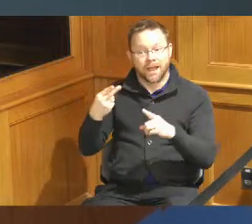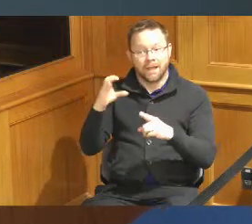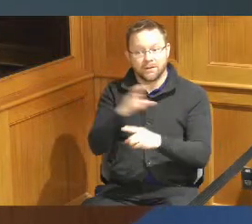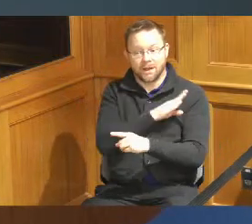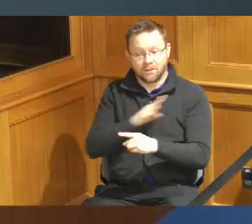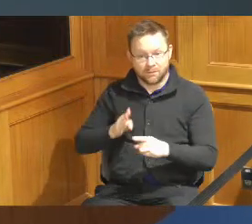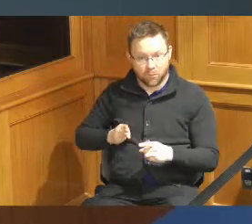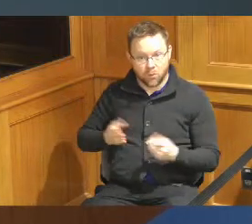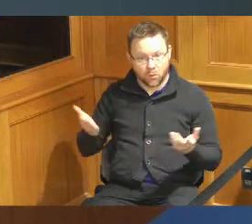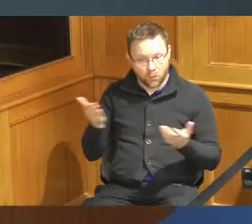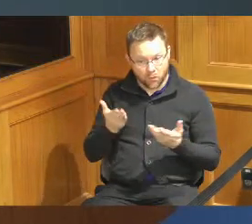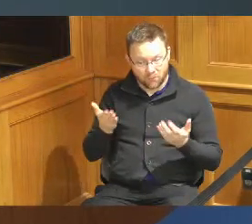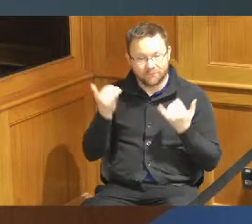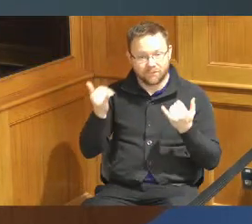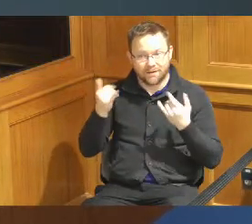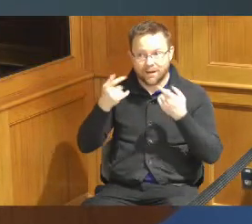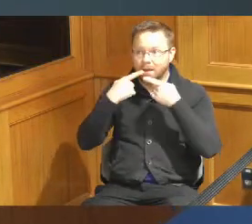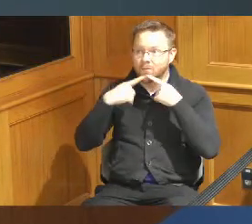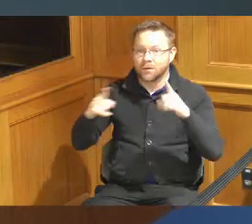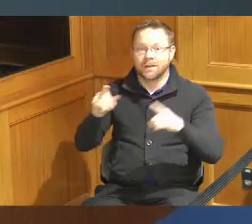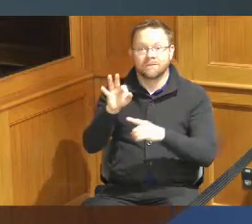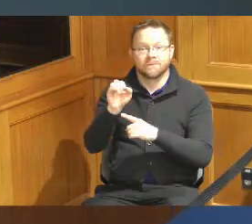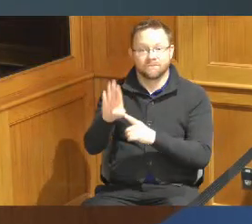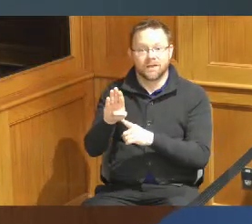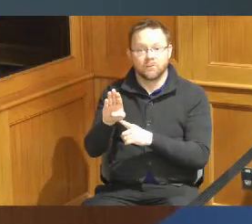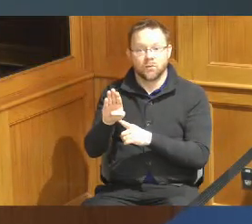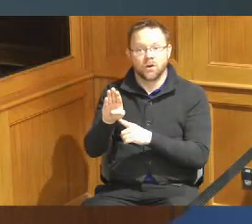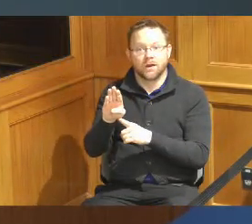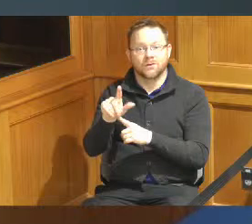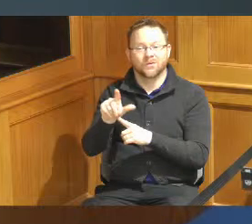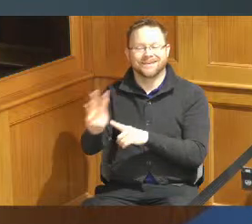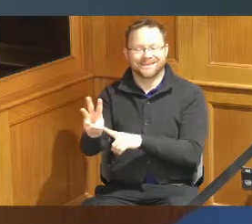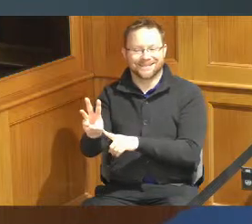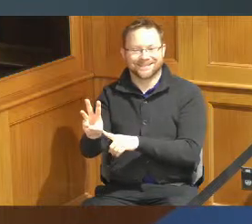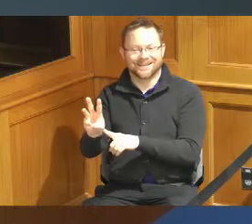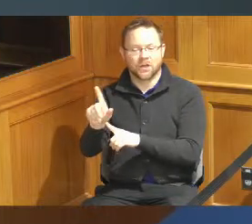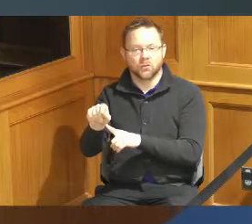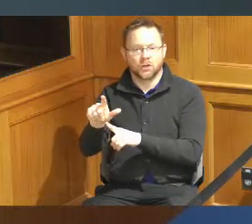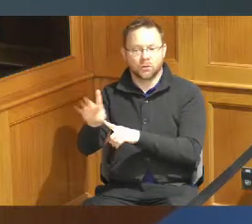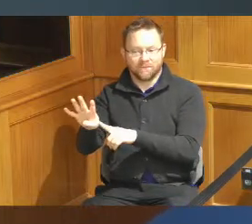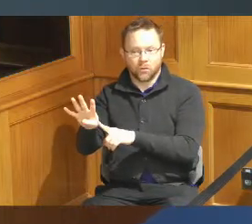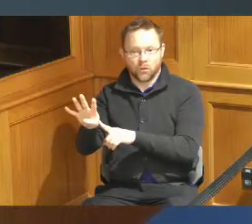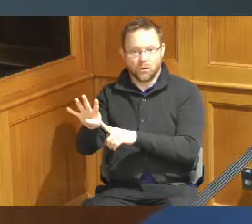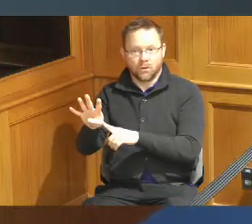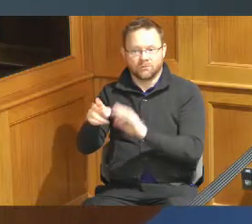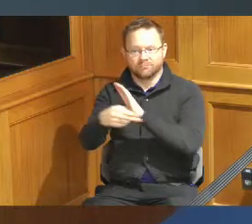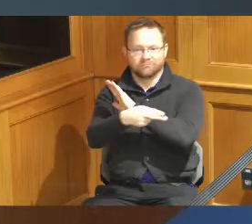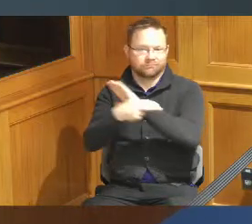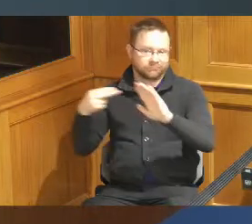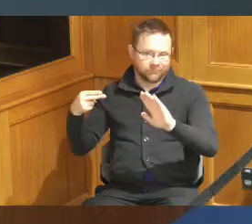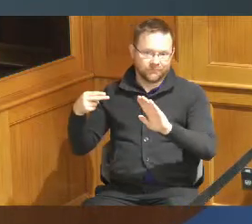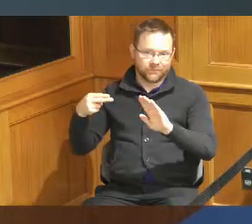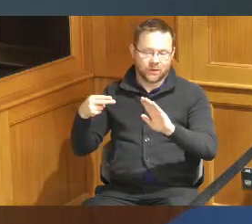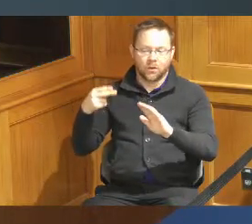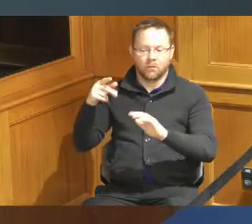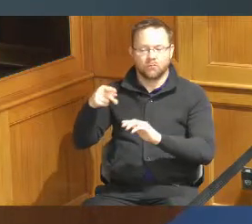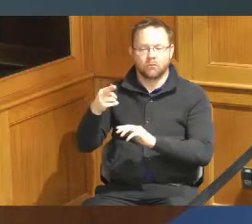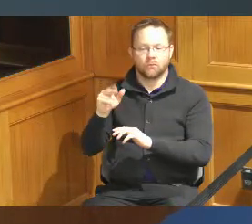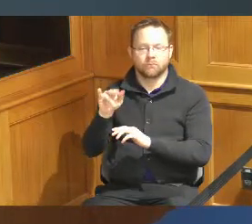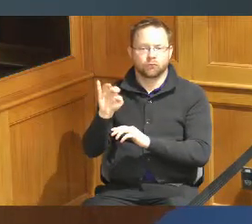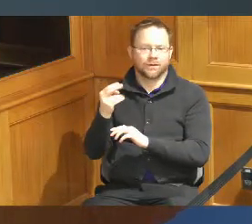Board of Commissioners does hereby proclaim February 26, 2024, to be known as Prince